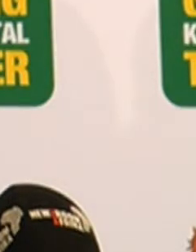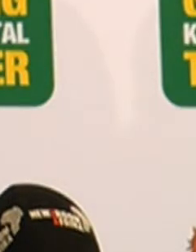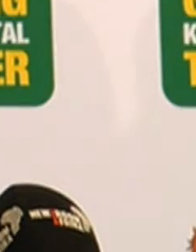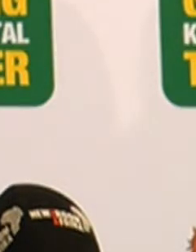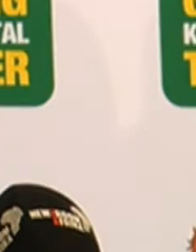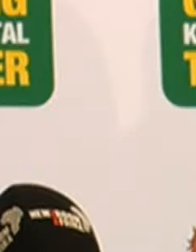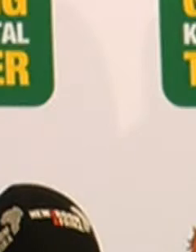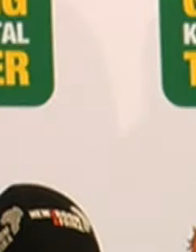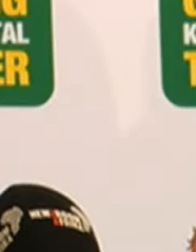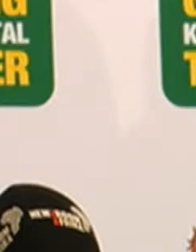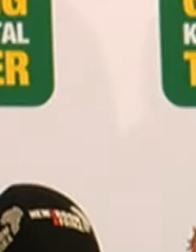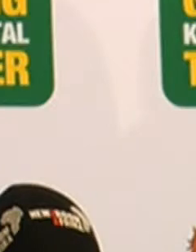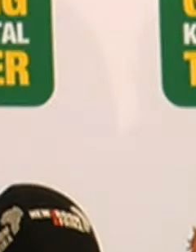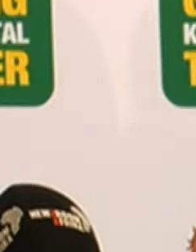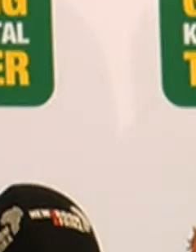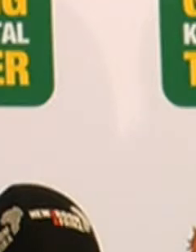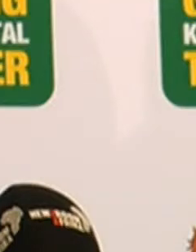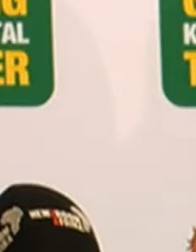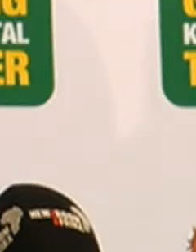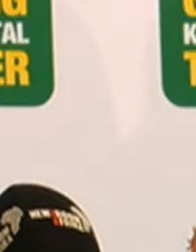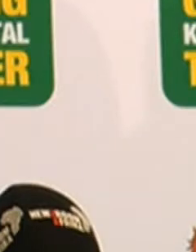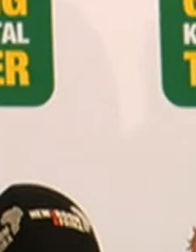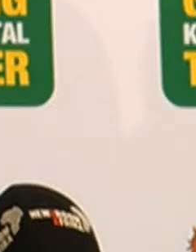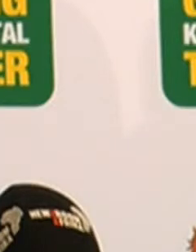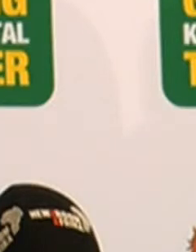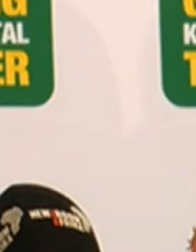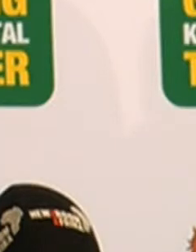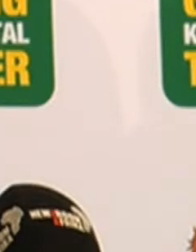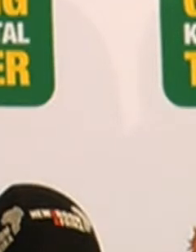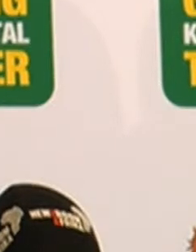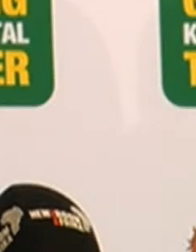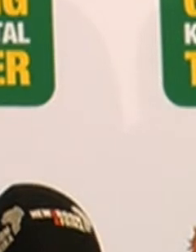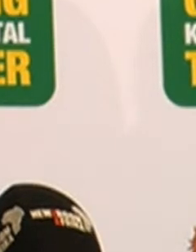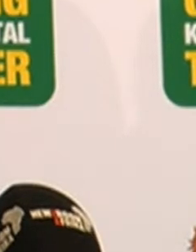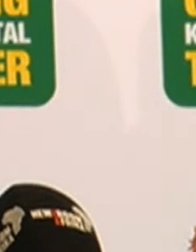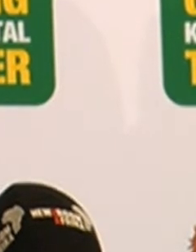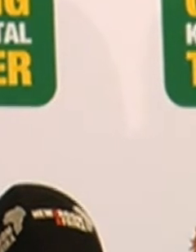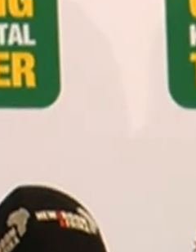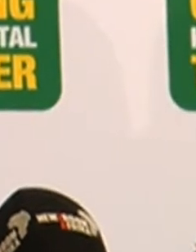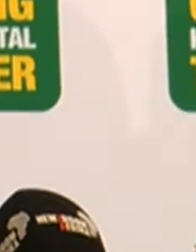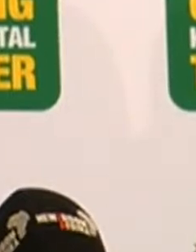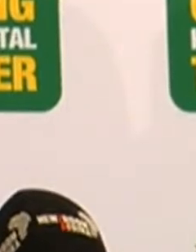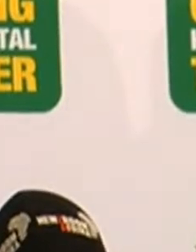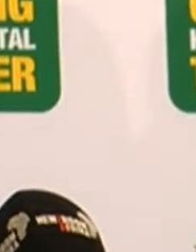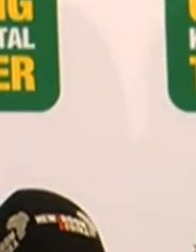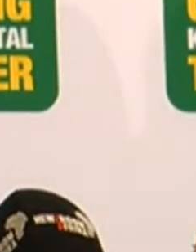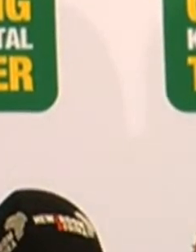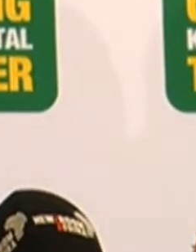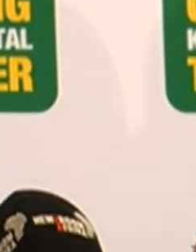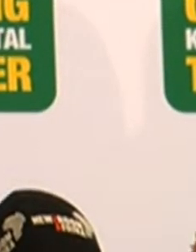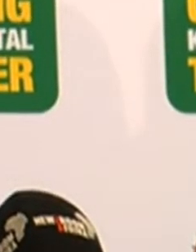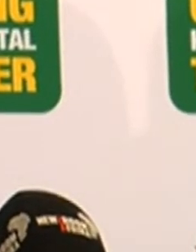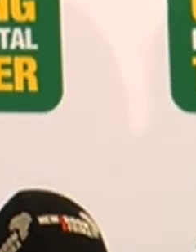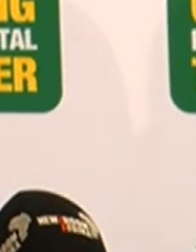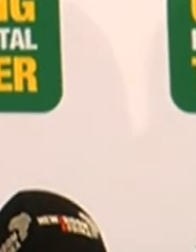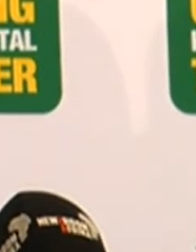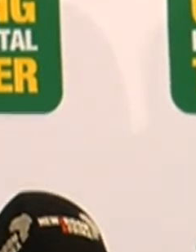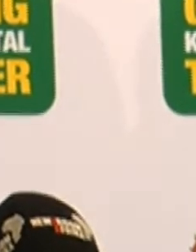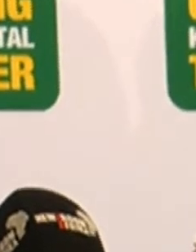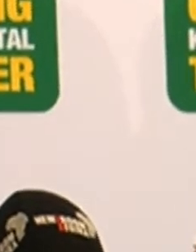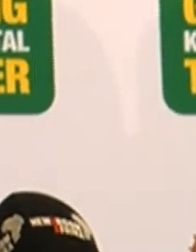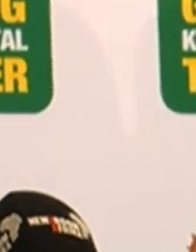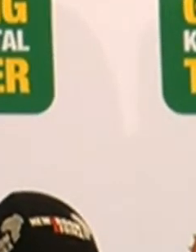who have already grouped themselves to begin the work of rebuilding. South Africans from all